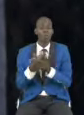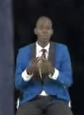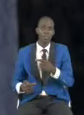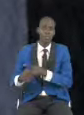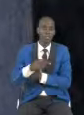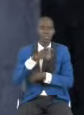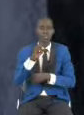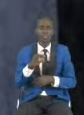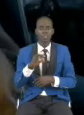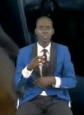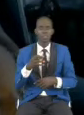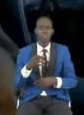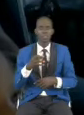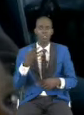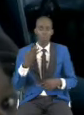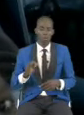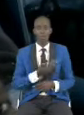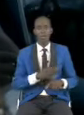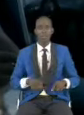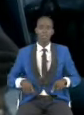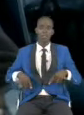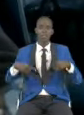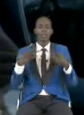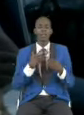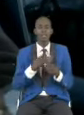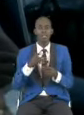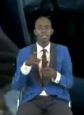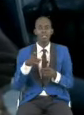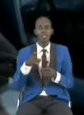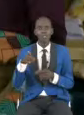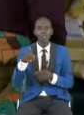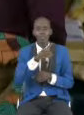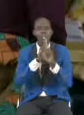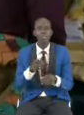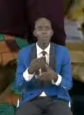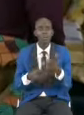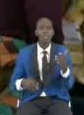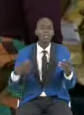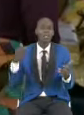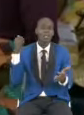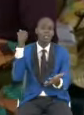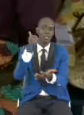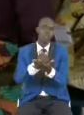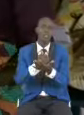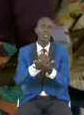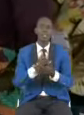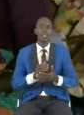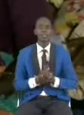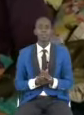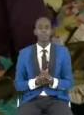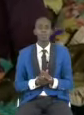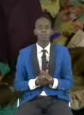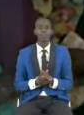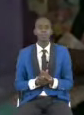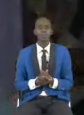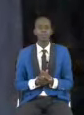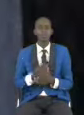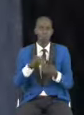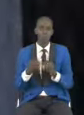of our life. And somebody said amen. Look at number three